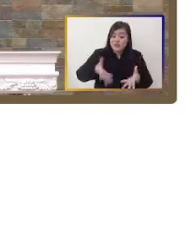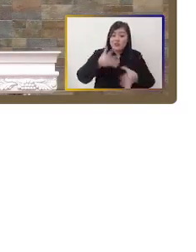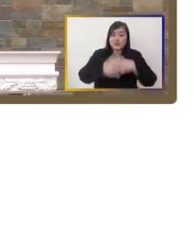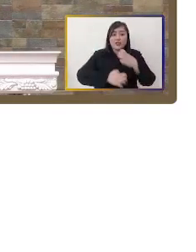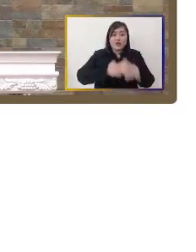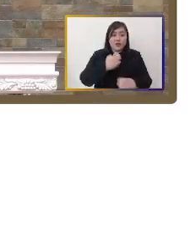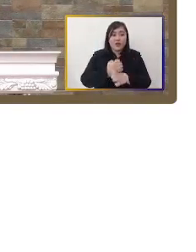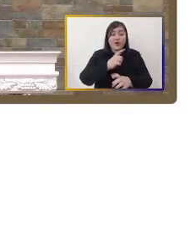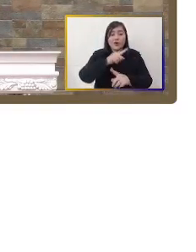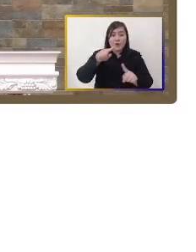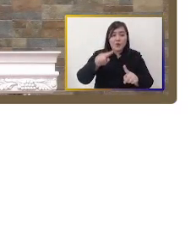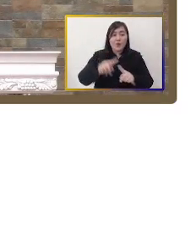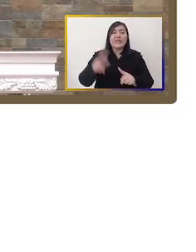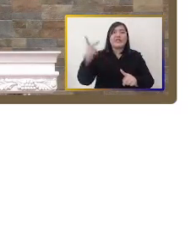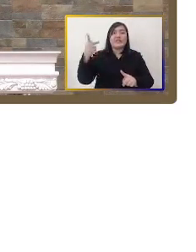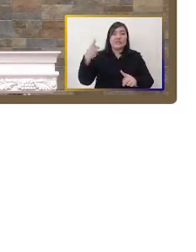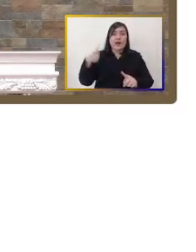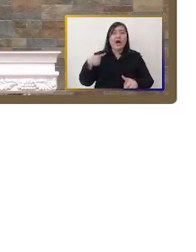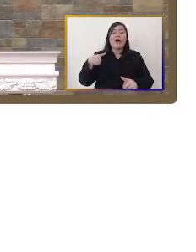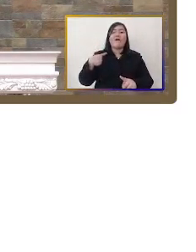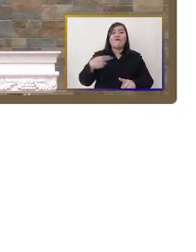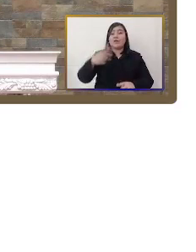na-establish yung Roman Papacy.